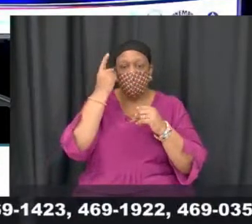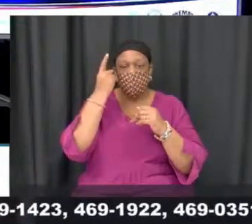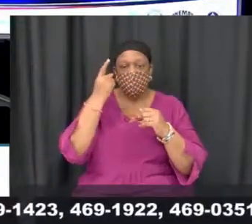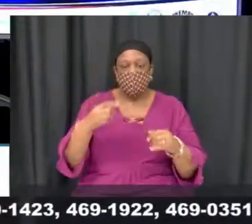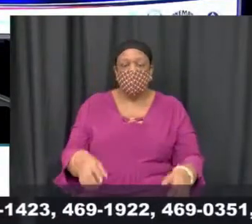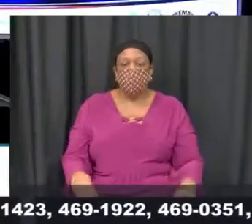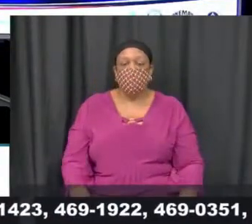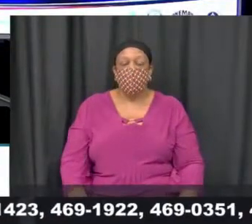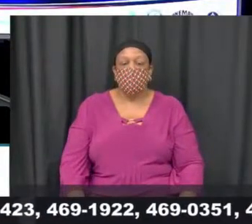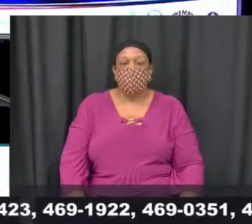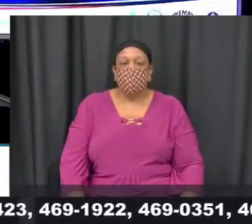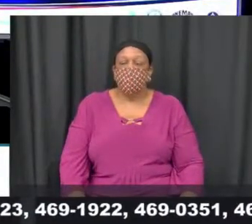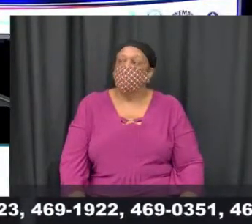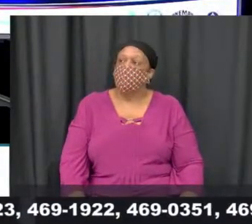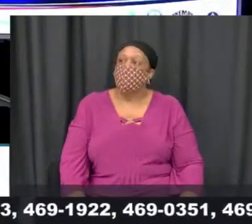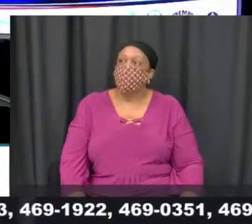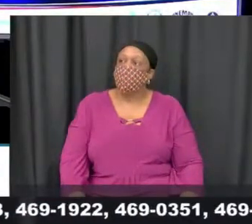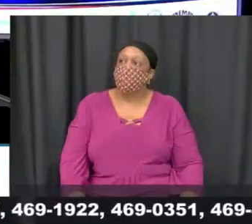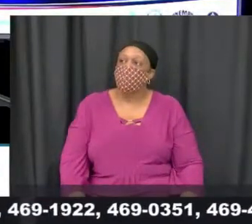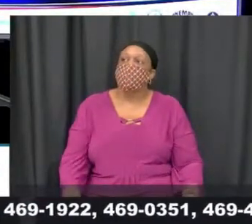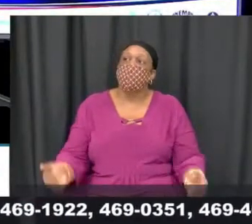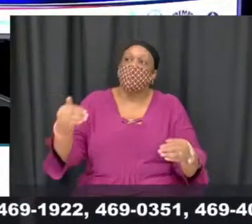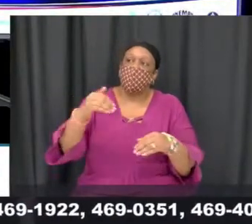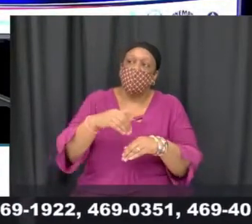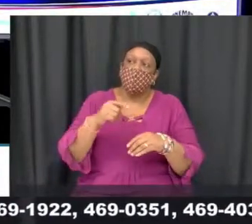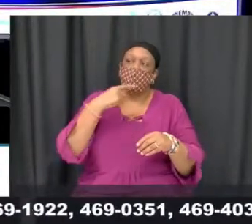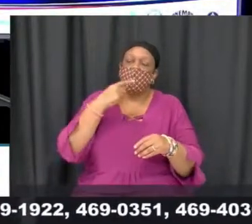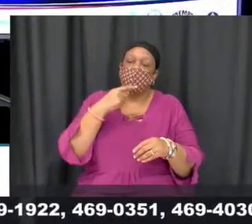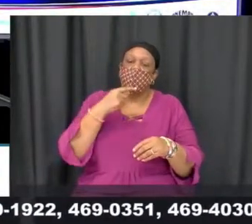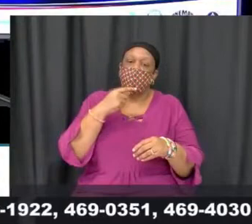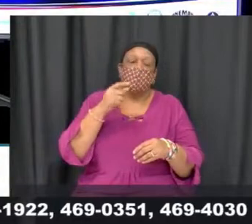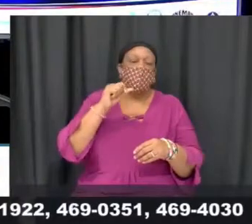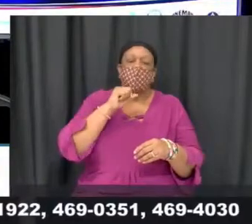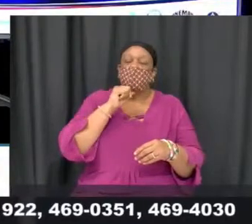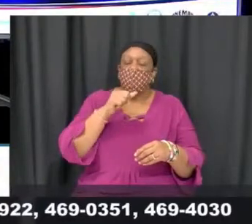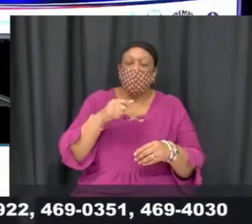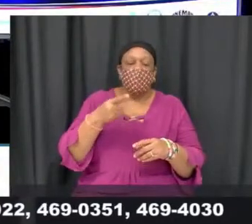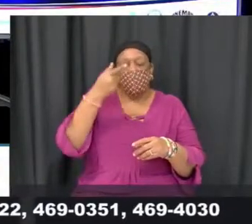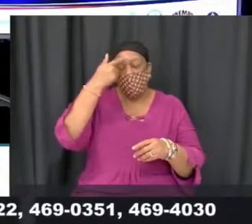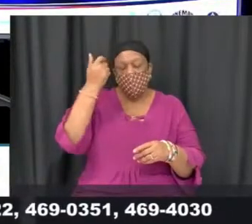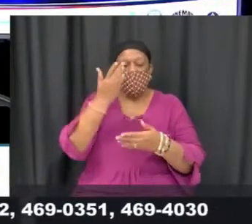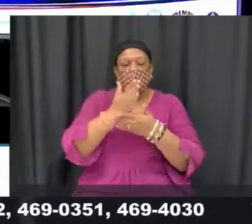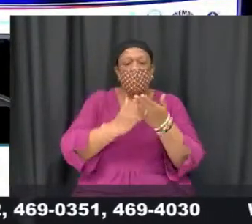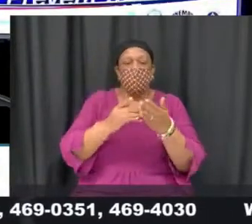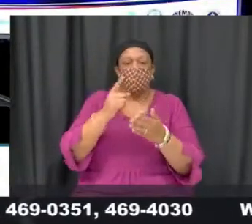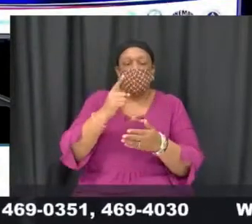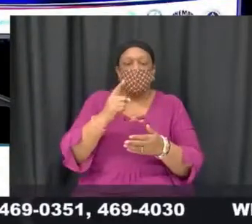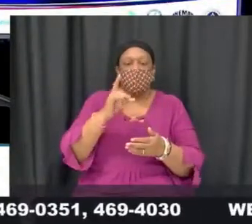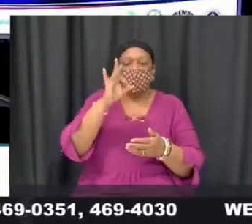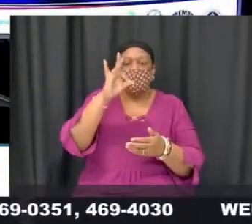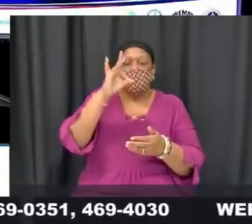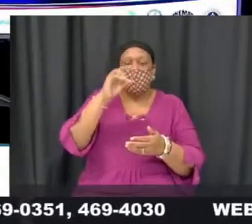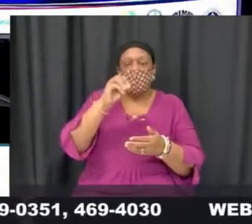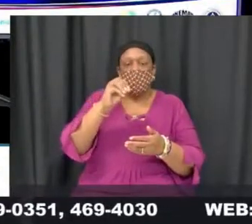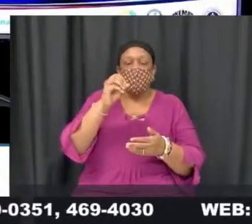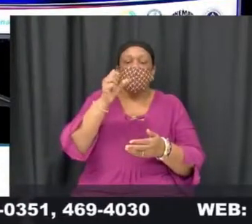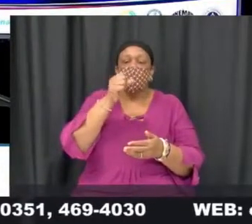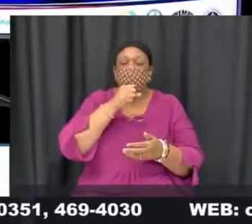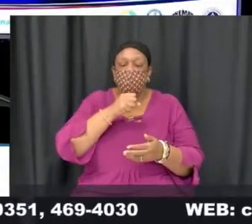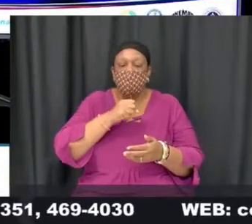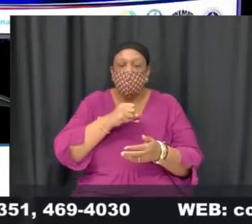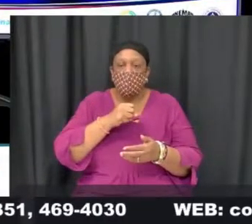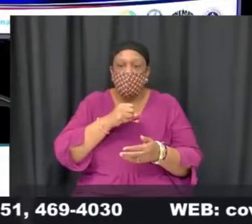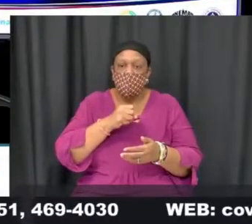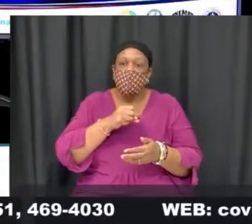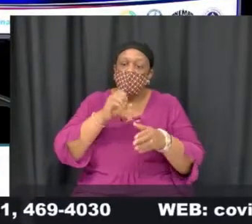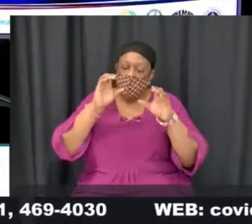I just want to add, though, that just because someone is over the age of 80, it doesn't necessarily mean that they cannot take the vaccine.